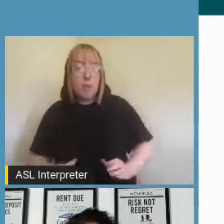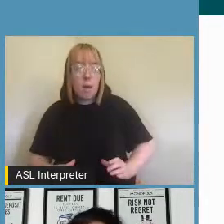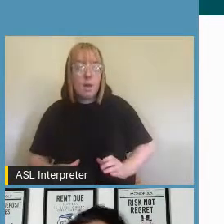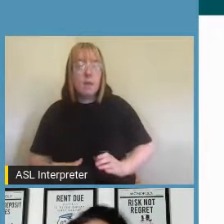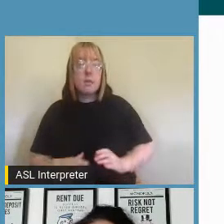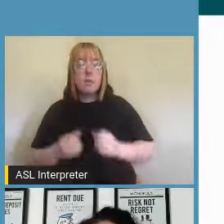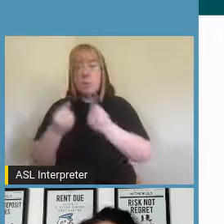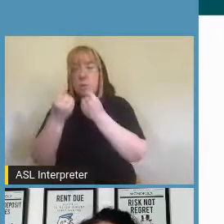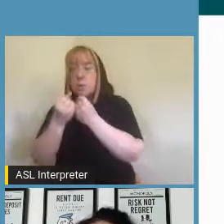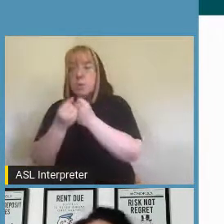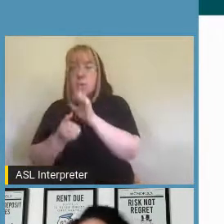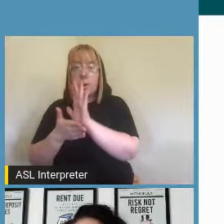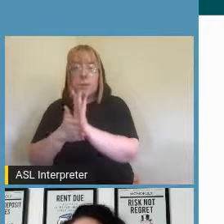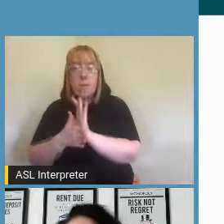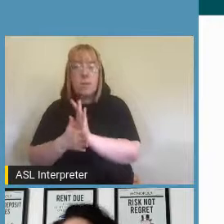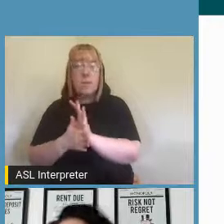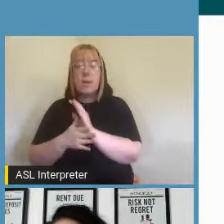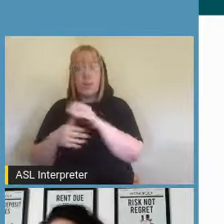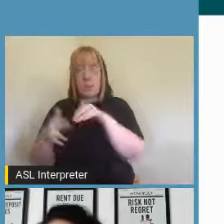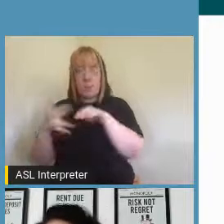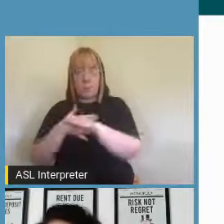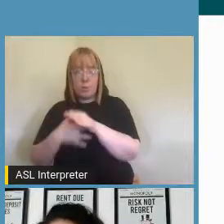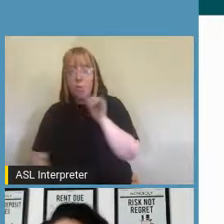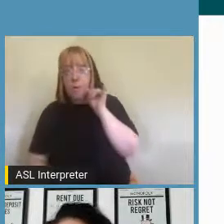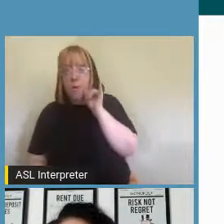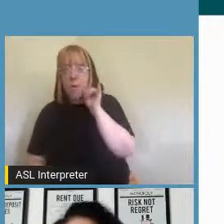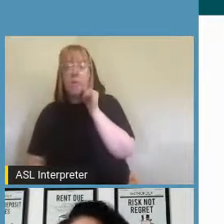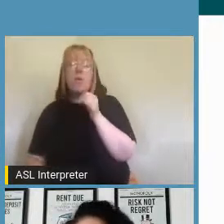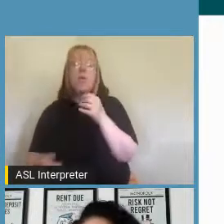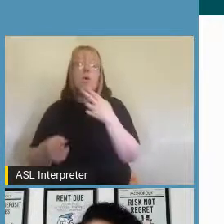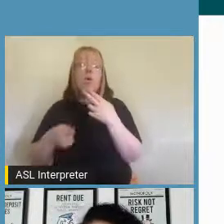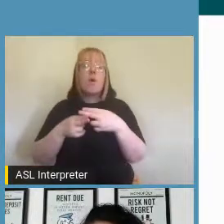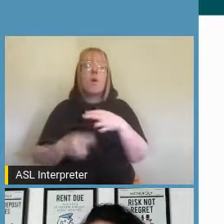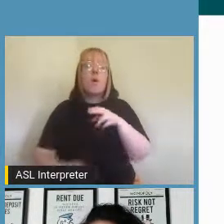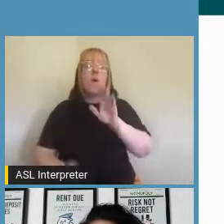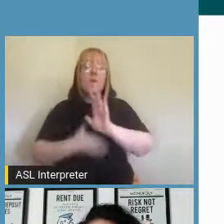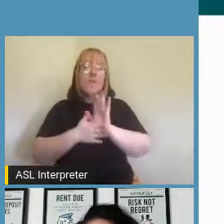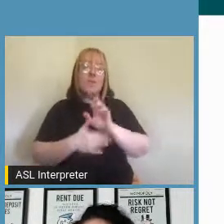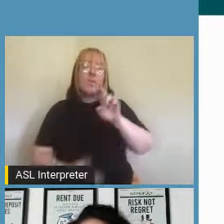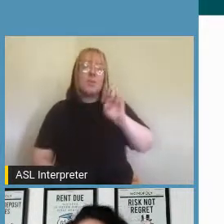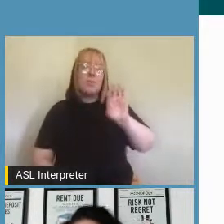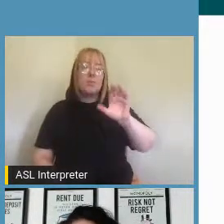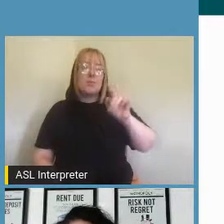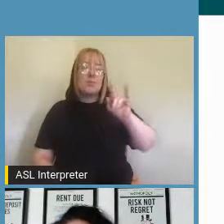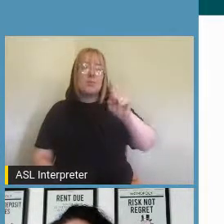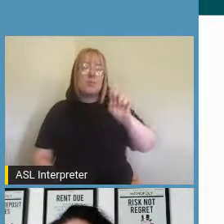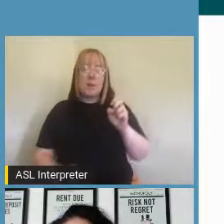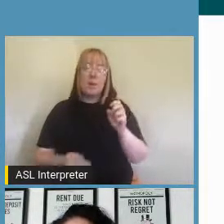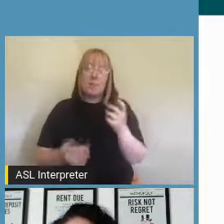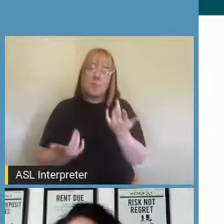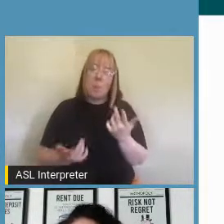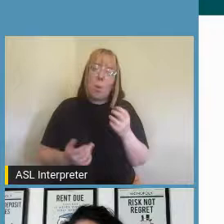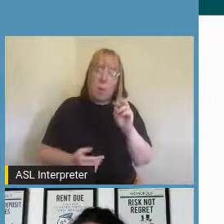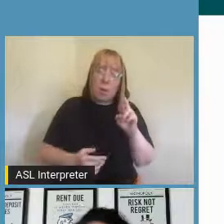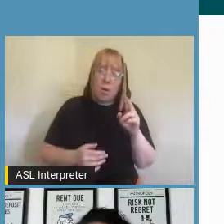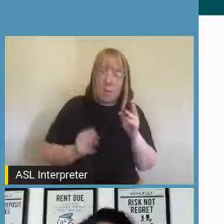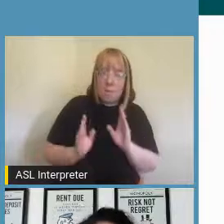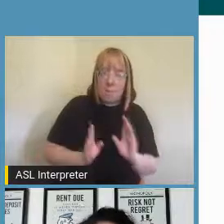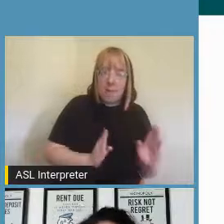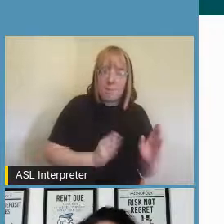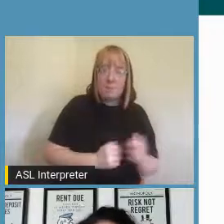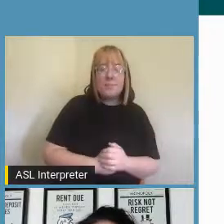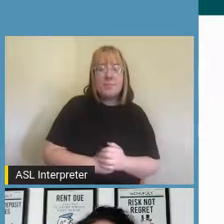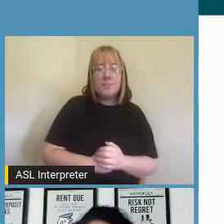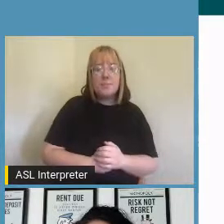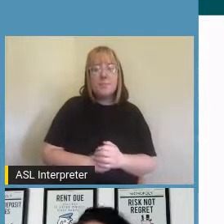supporting their videos in smartphone, is we call it a video recipe, AKA a plan. right? And so inevitably, this is